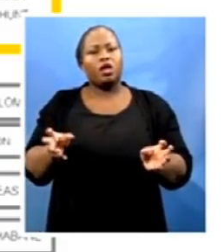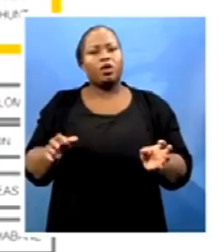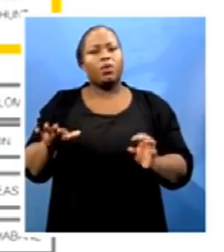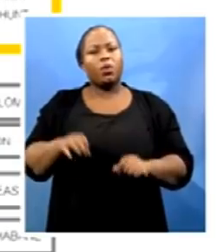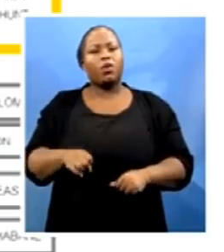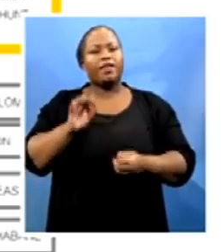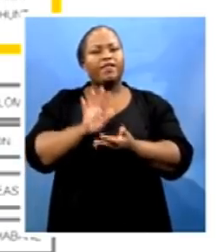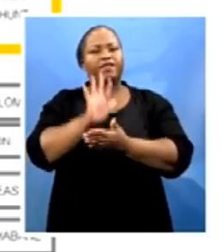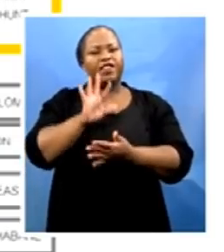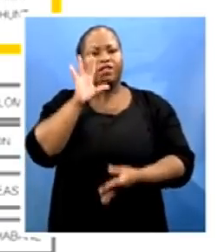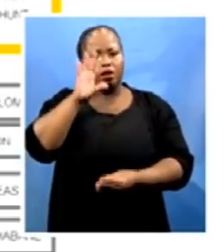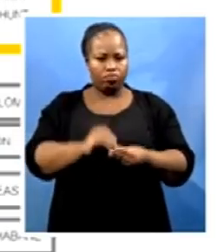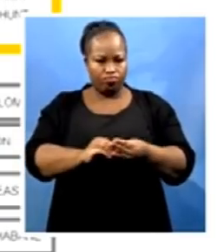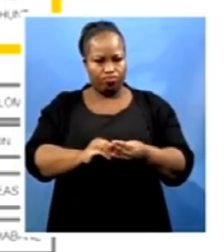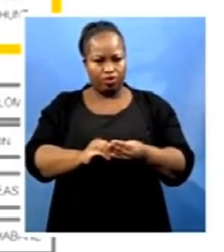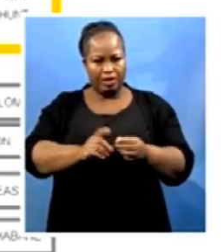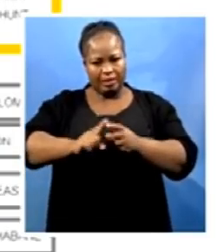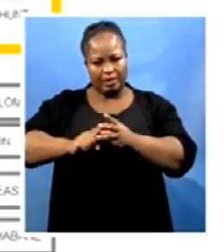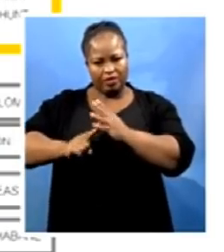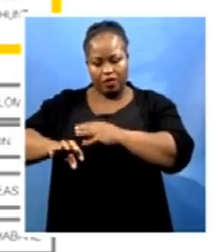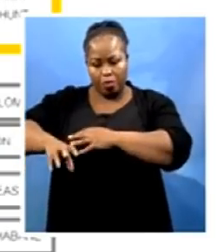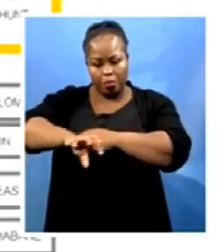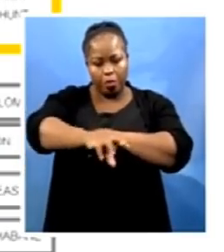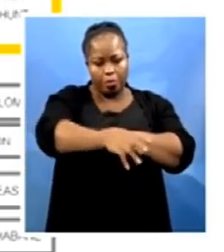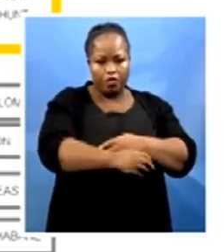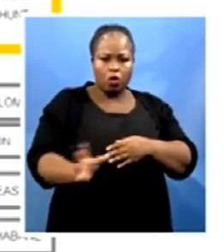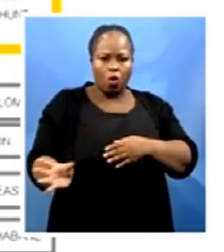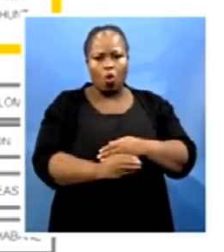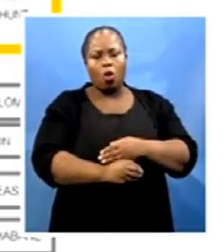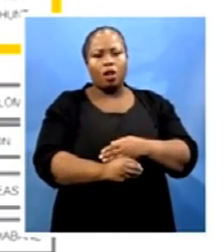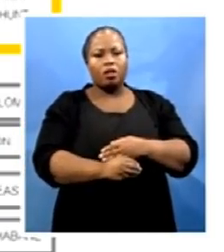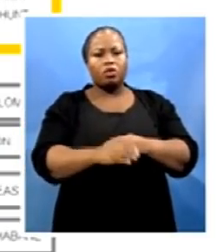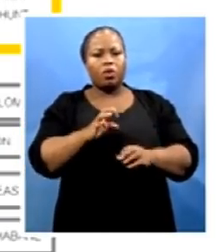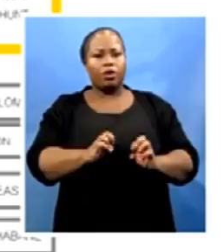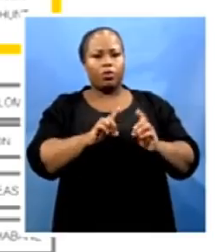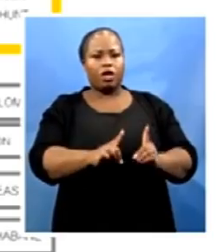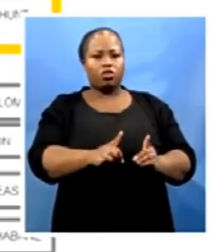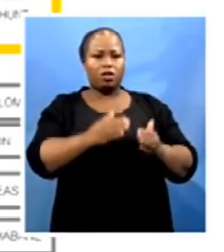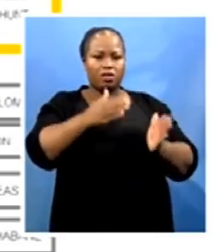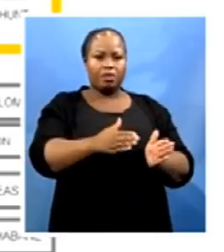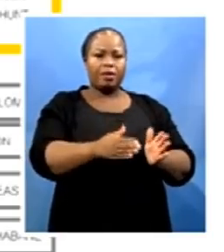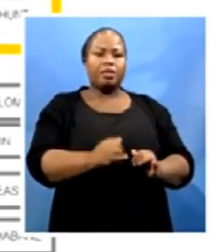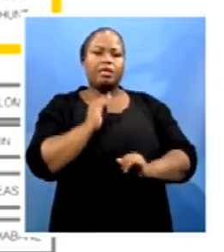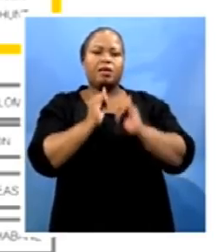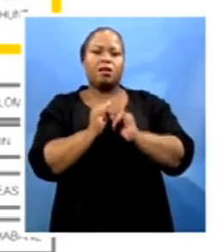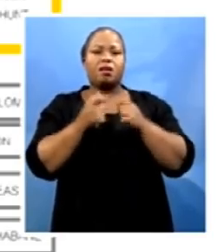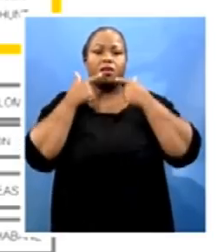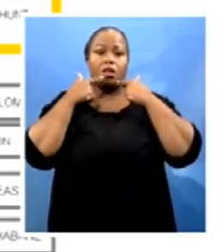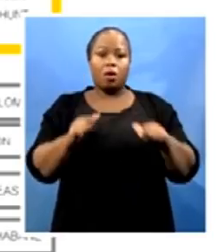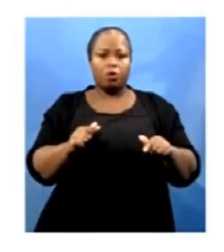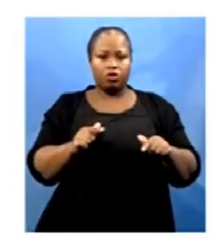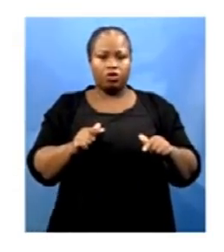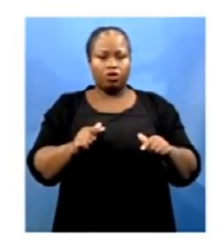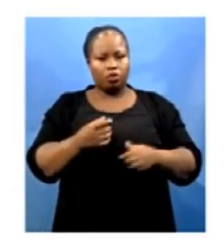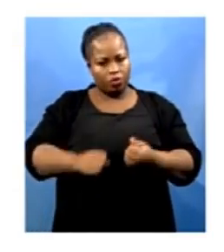where we are flighting educational segments in 11 languages, supported by clinicians and